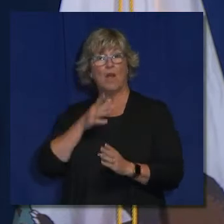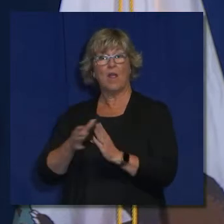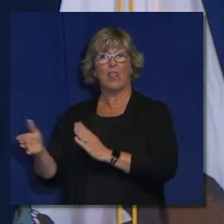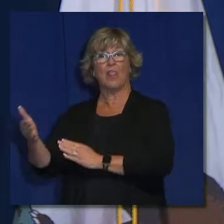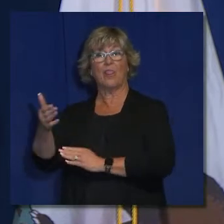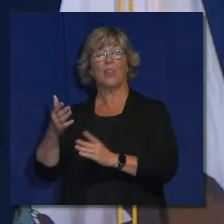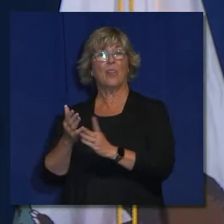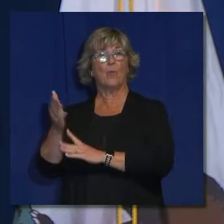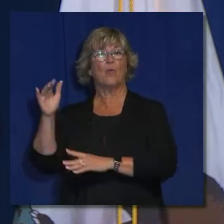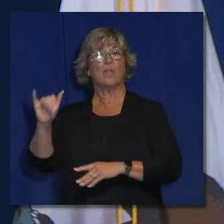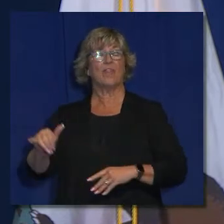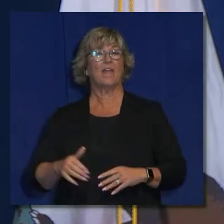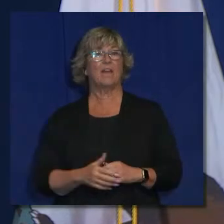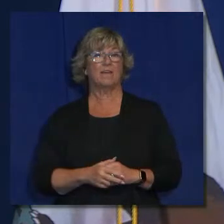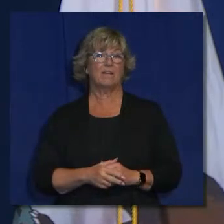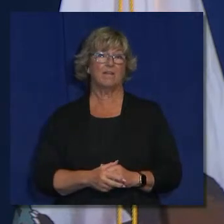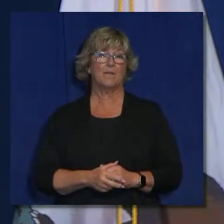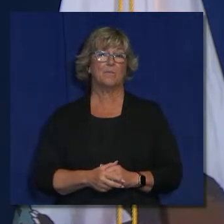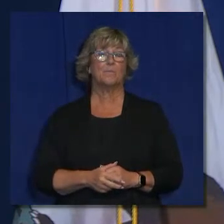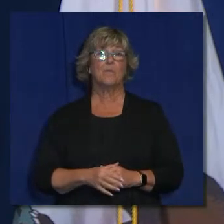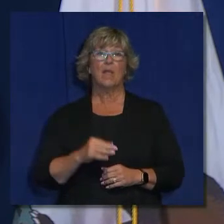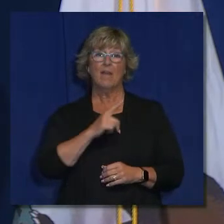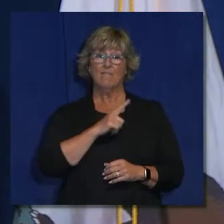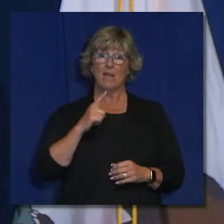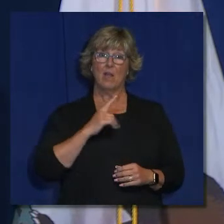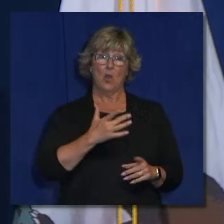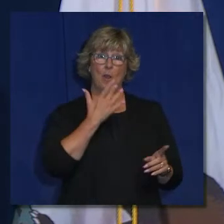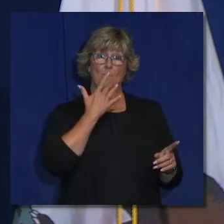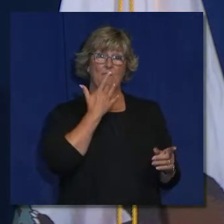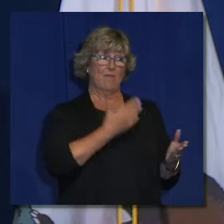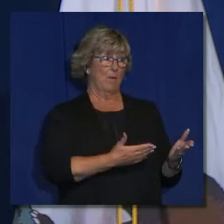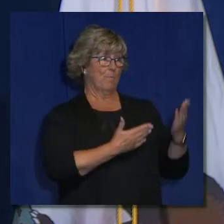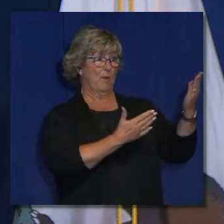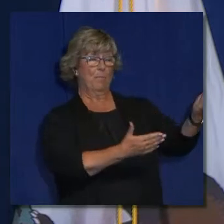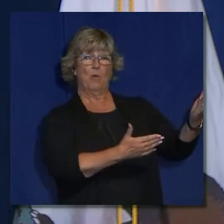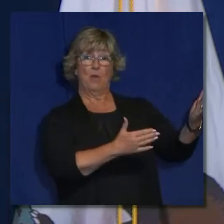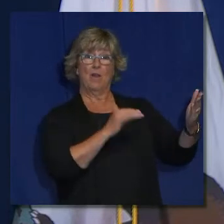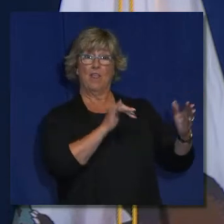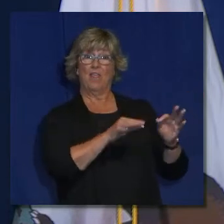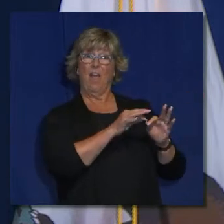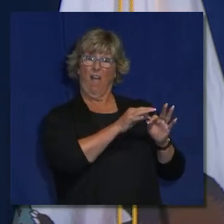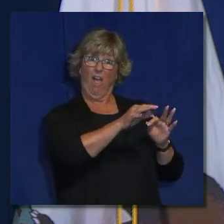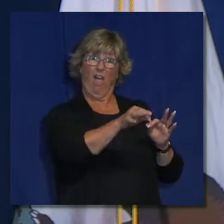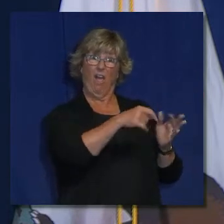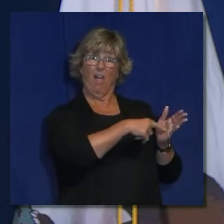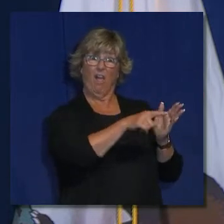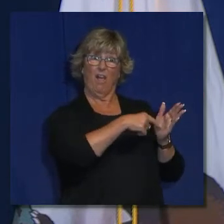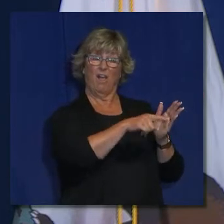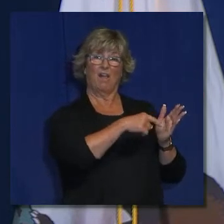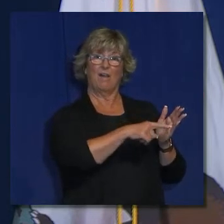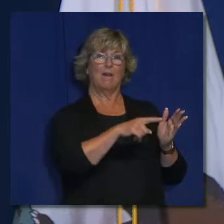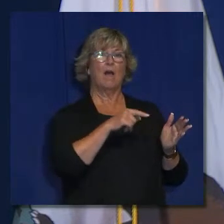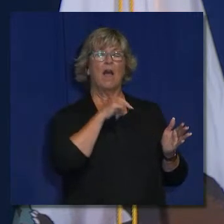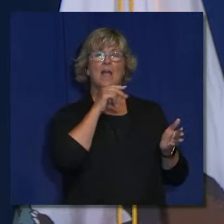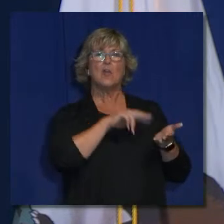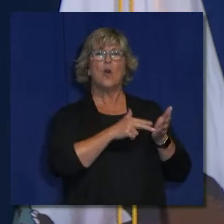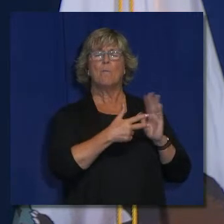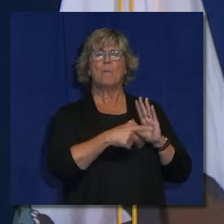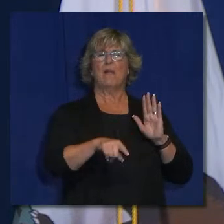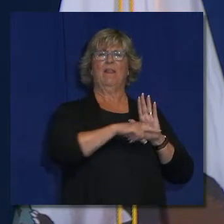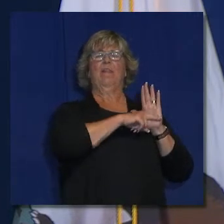the difference. If the legislature prefers a proposal that delays those payments, and I don't mean that